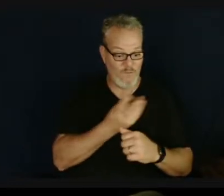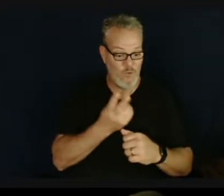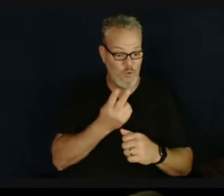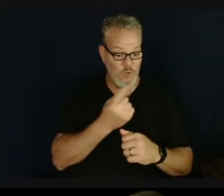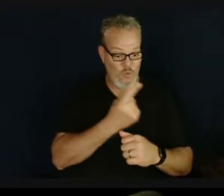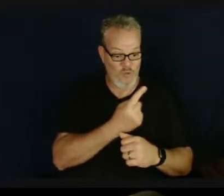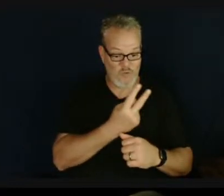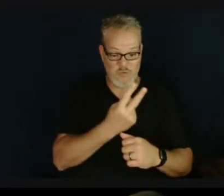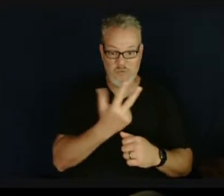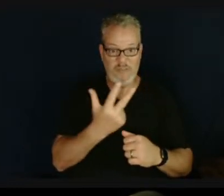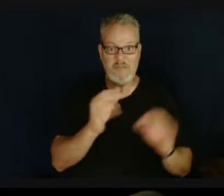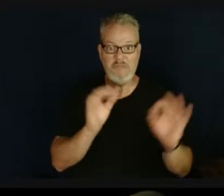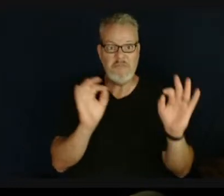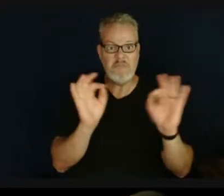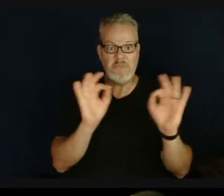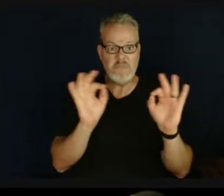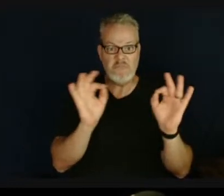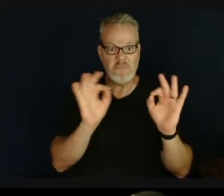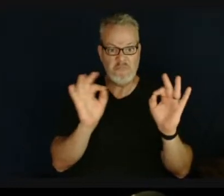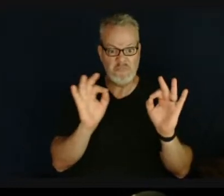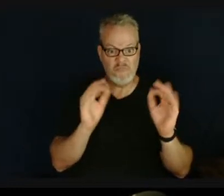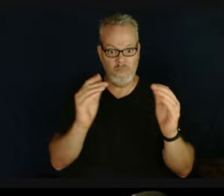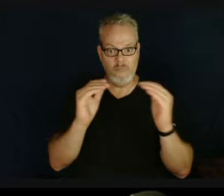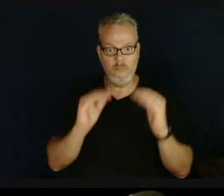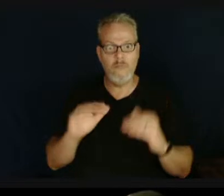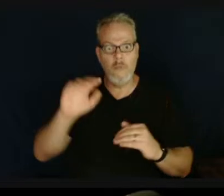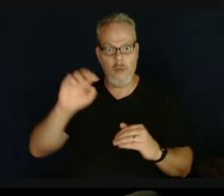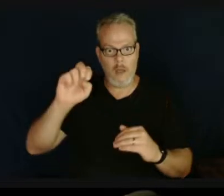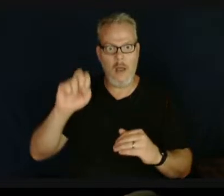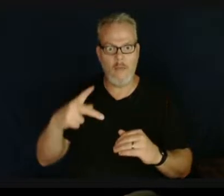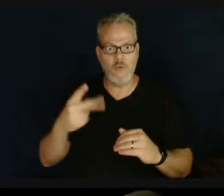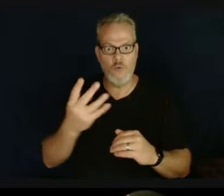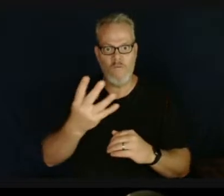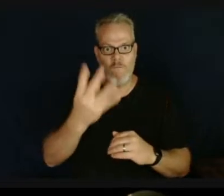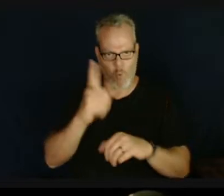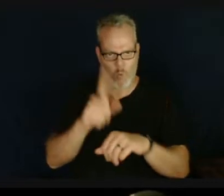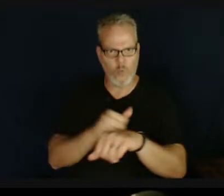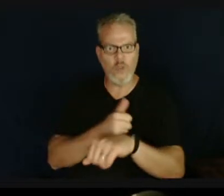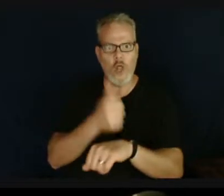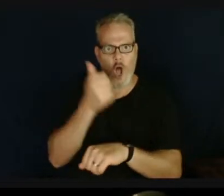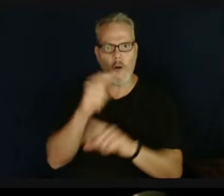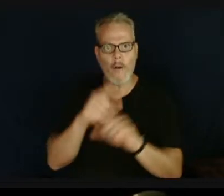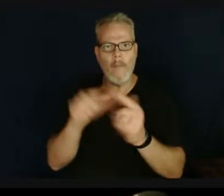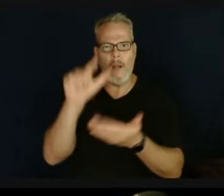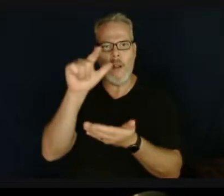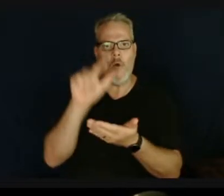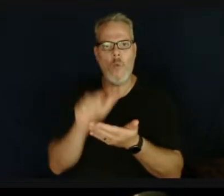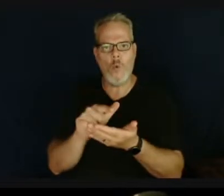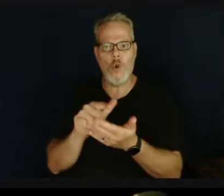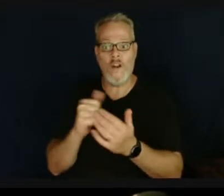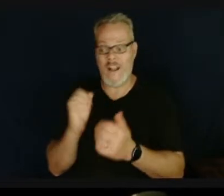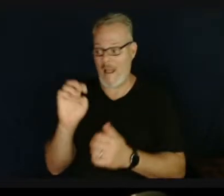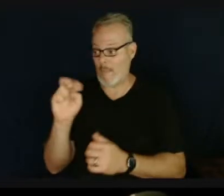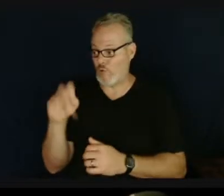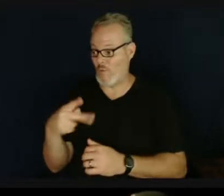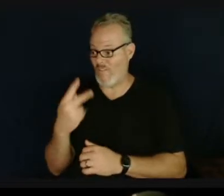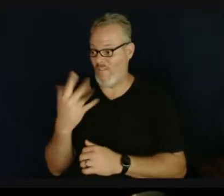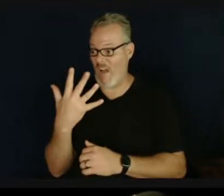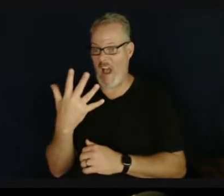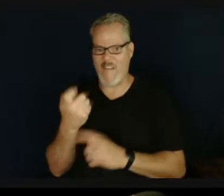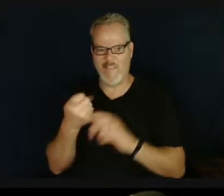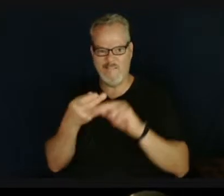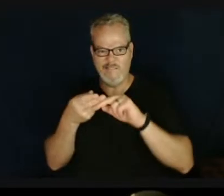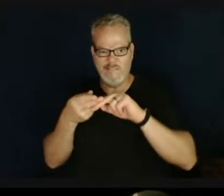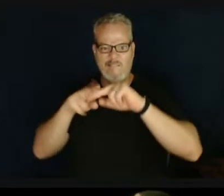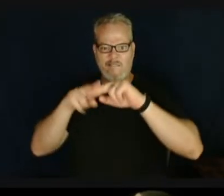that. Episode 4 was longer but lower for that entire duration. Episode 5 got a little bit higher, exceeding 1,000